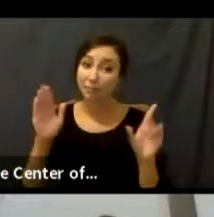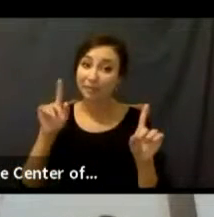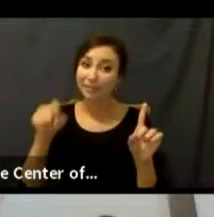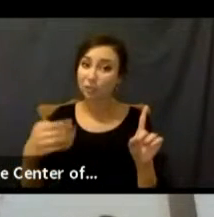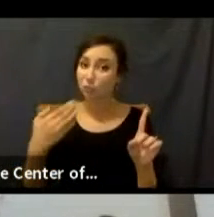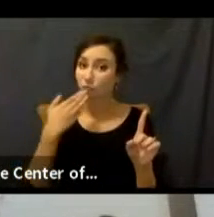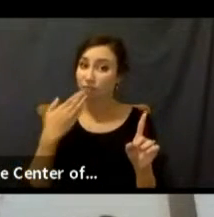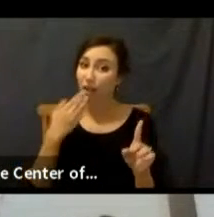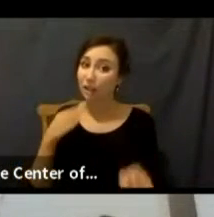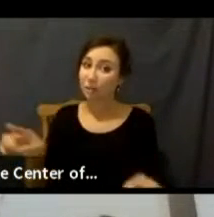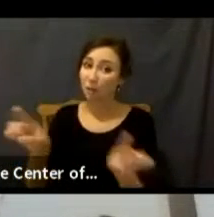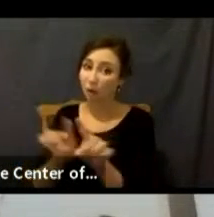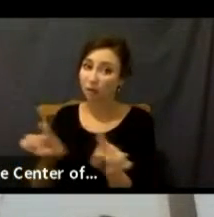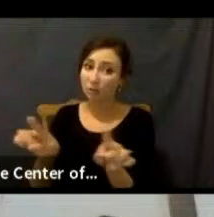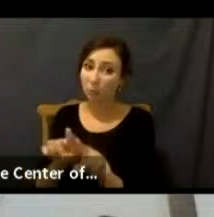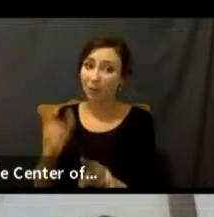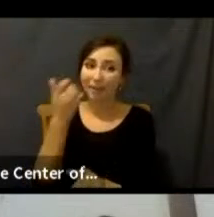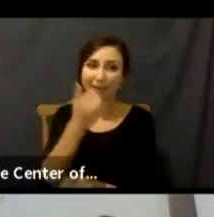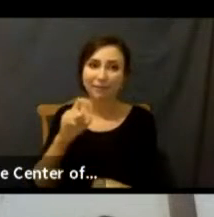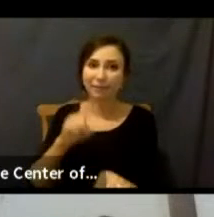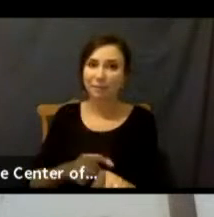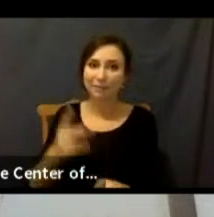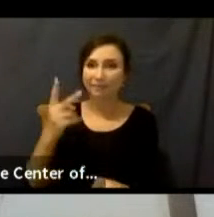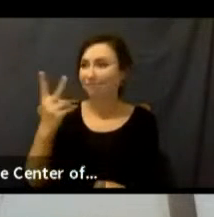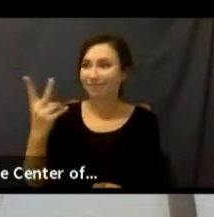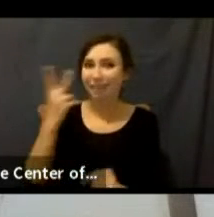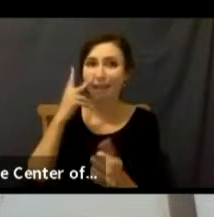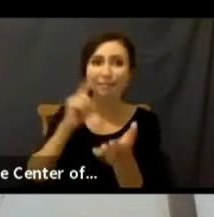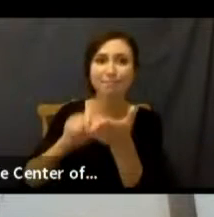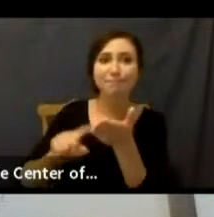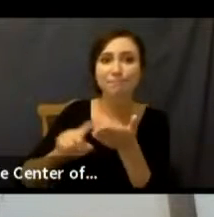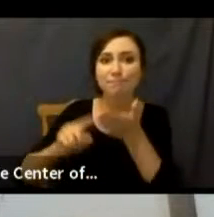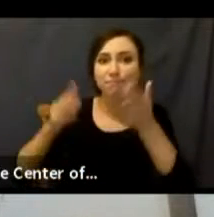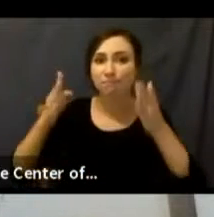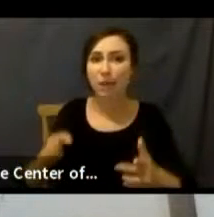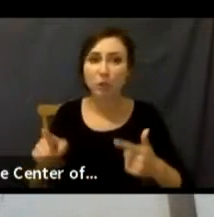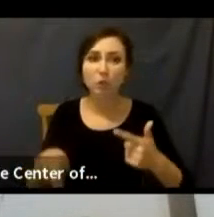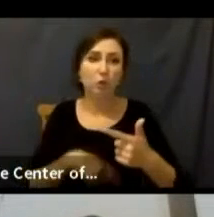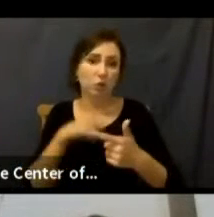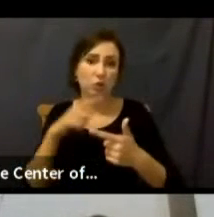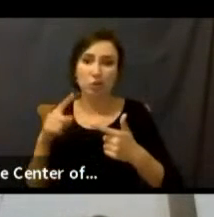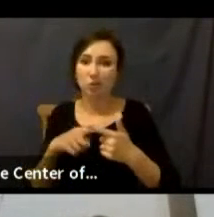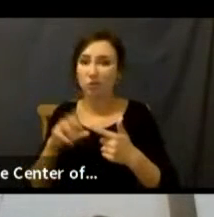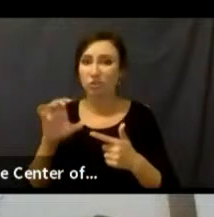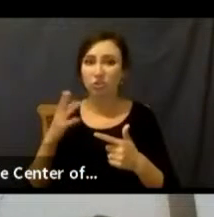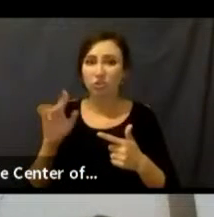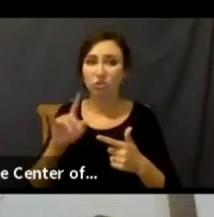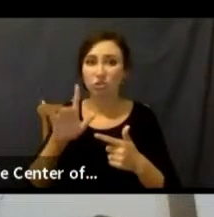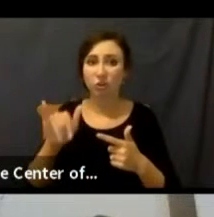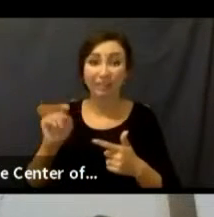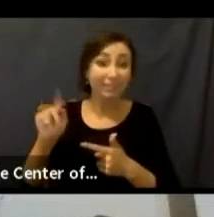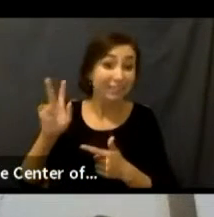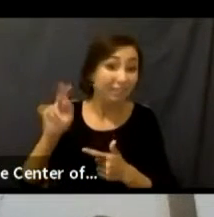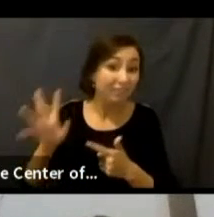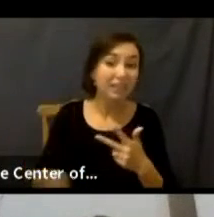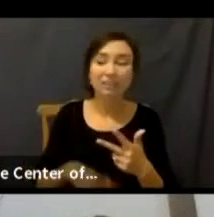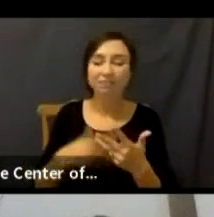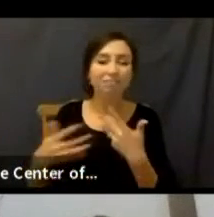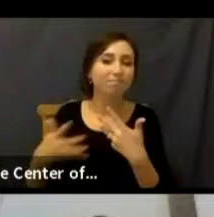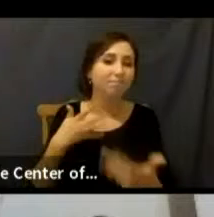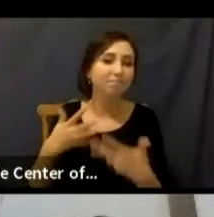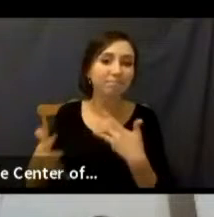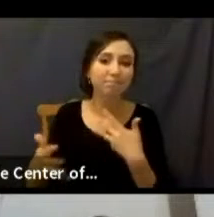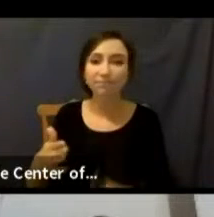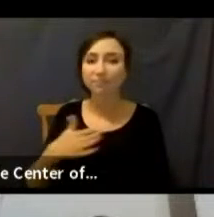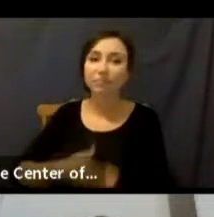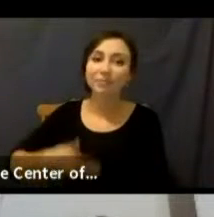them. Anytime they see them, they see an inspector out, they see, Charity on TV or whoever, please